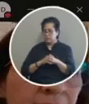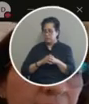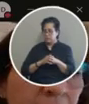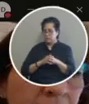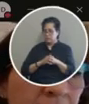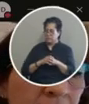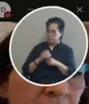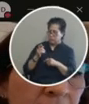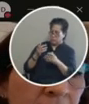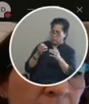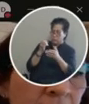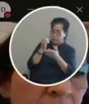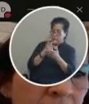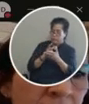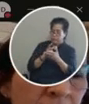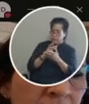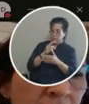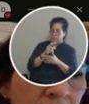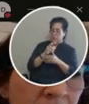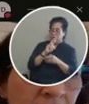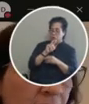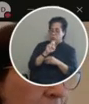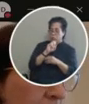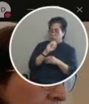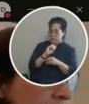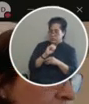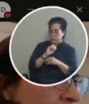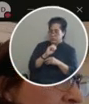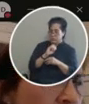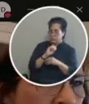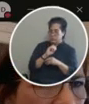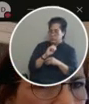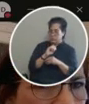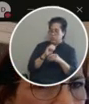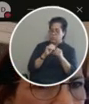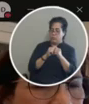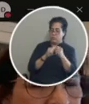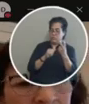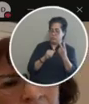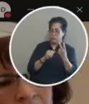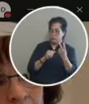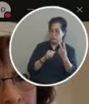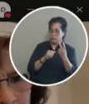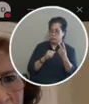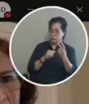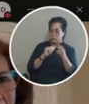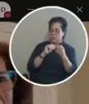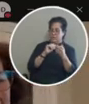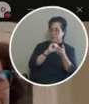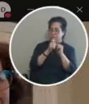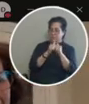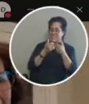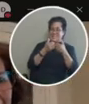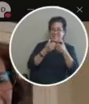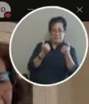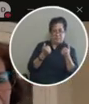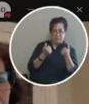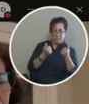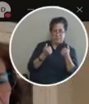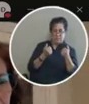So you want to approve the revised resolution with taking the 2 approved amendments separately. Is that what you're